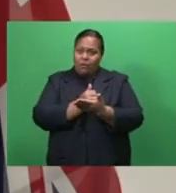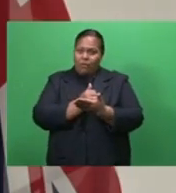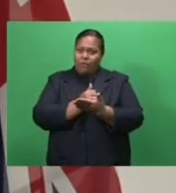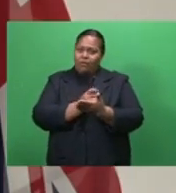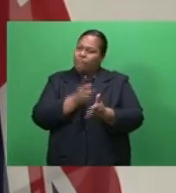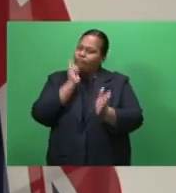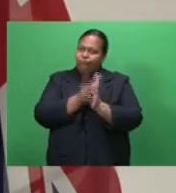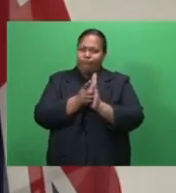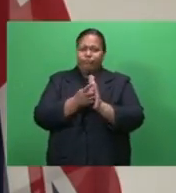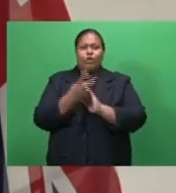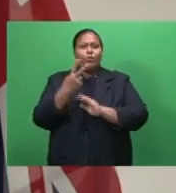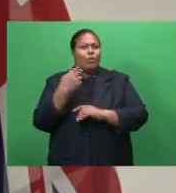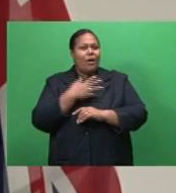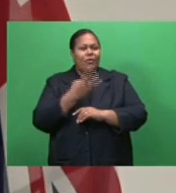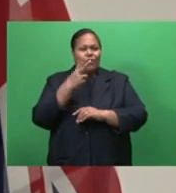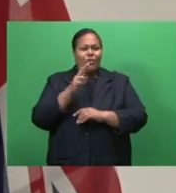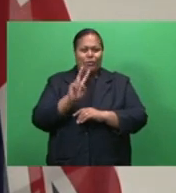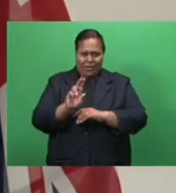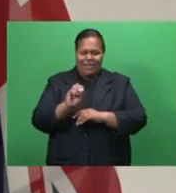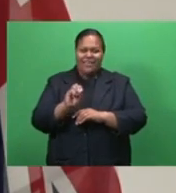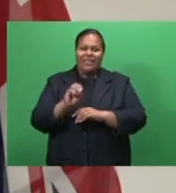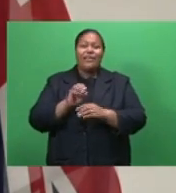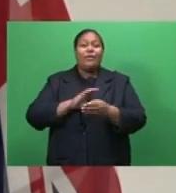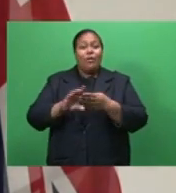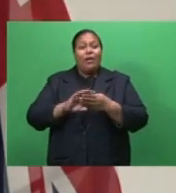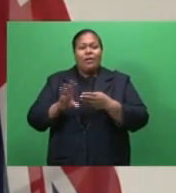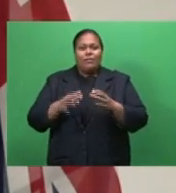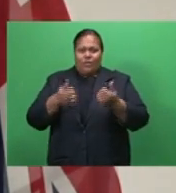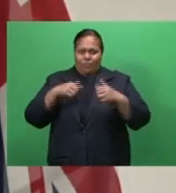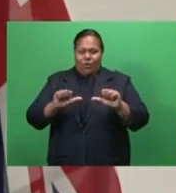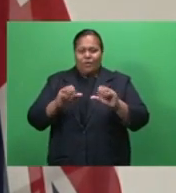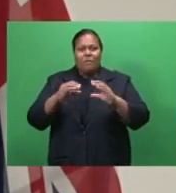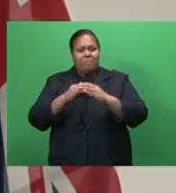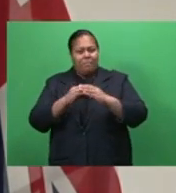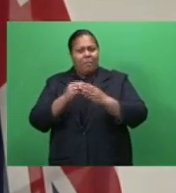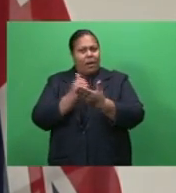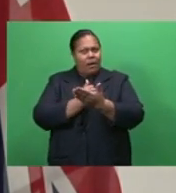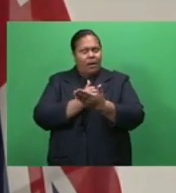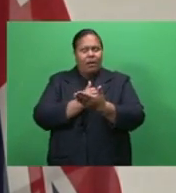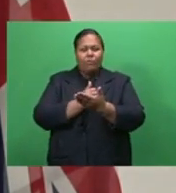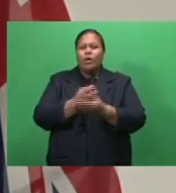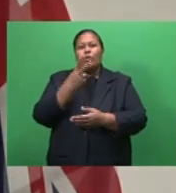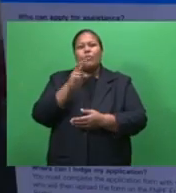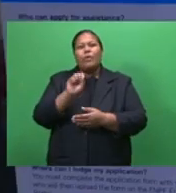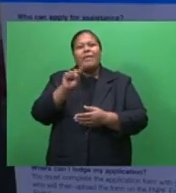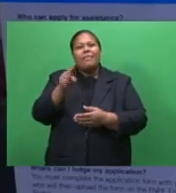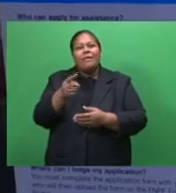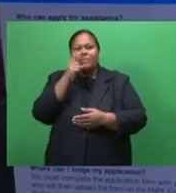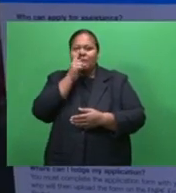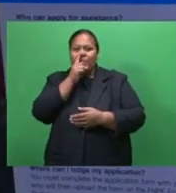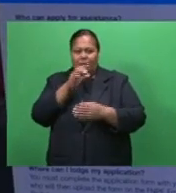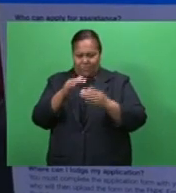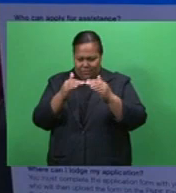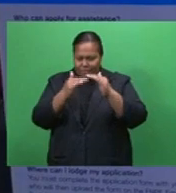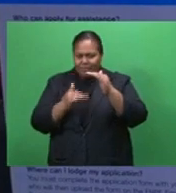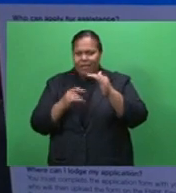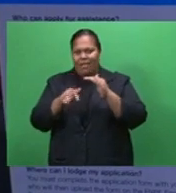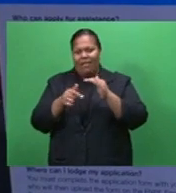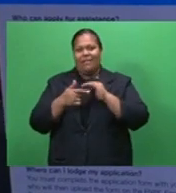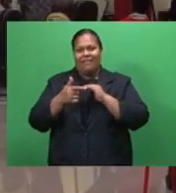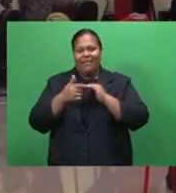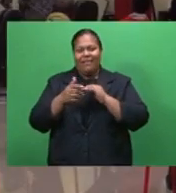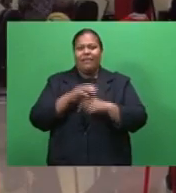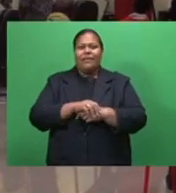will be deposited into their bank accounts. There's about 20,000 people in that category. The government will next week pay